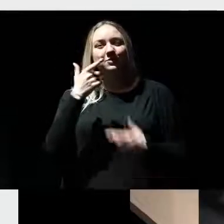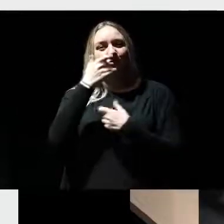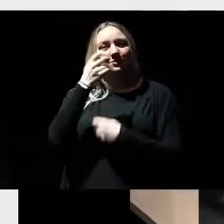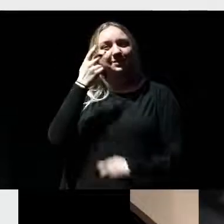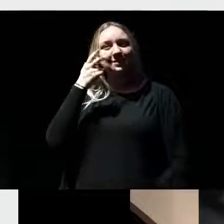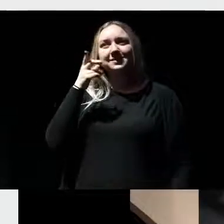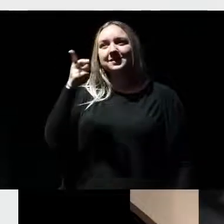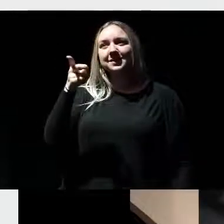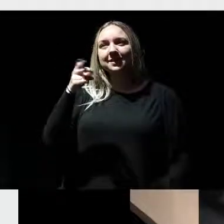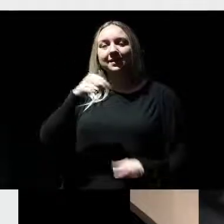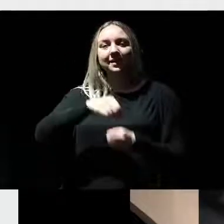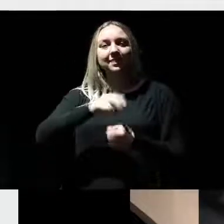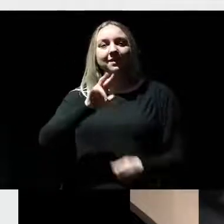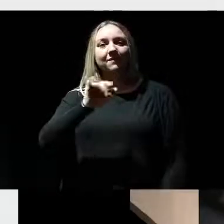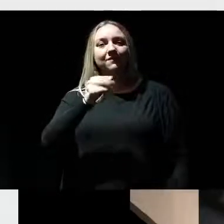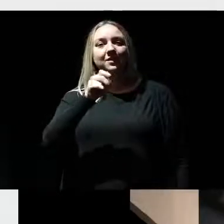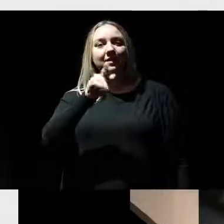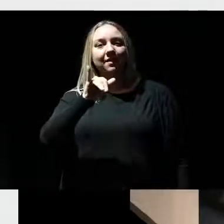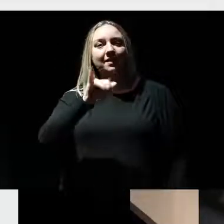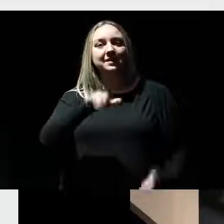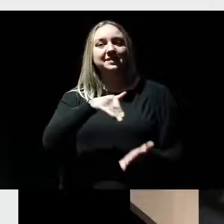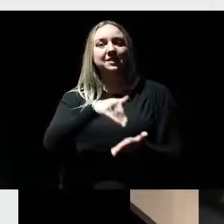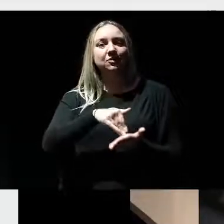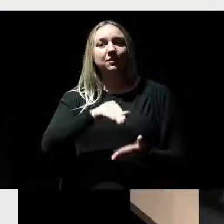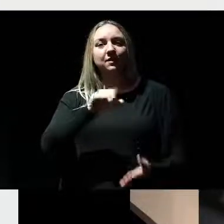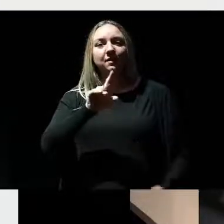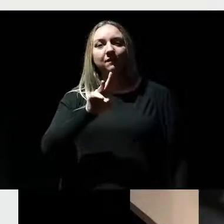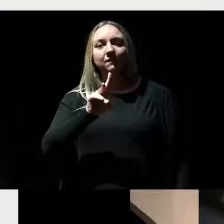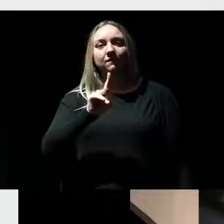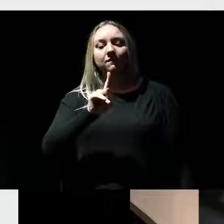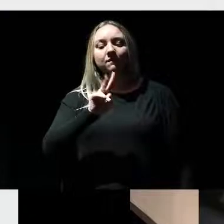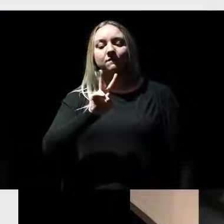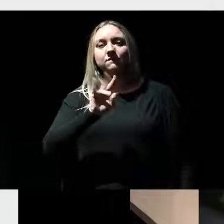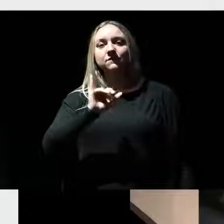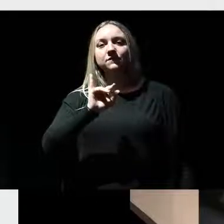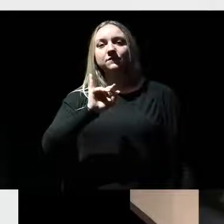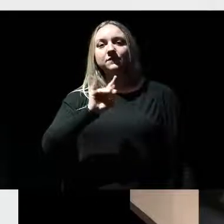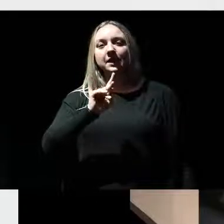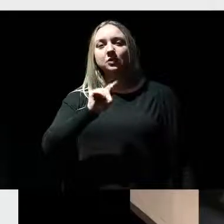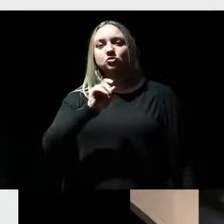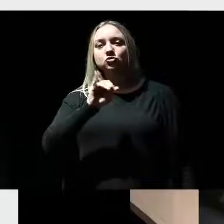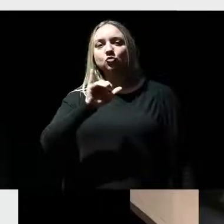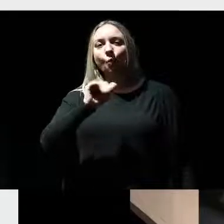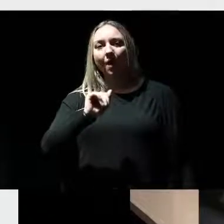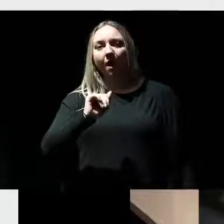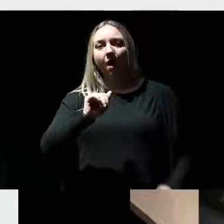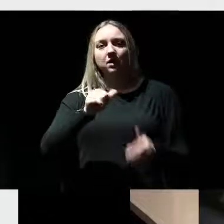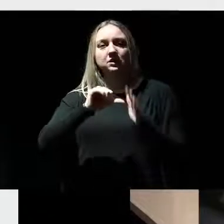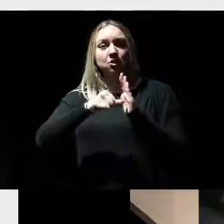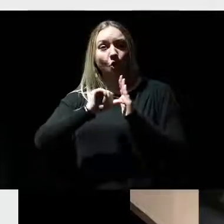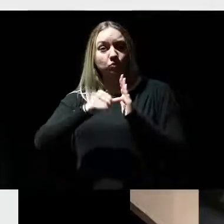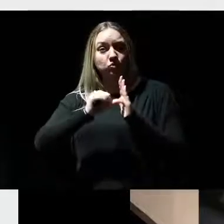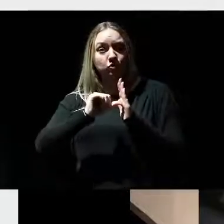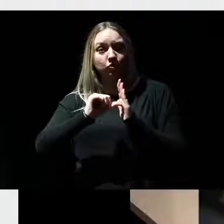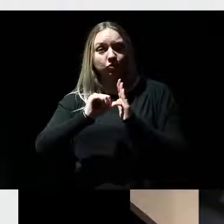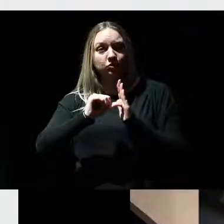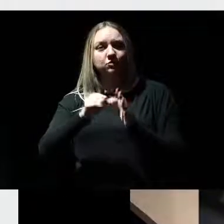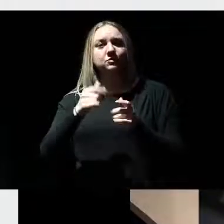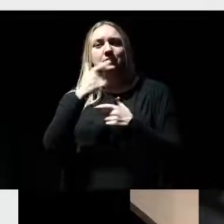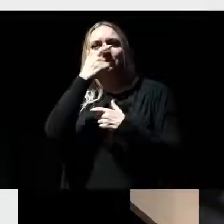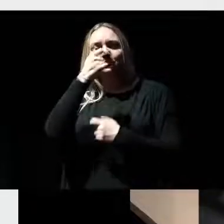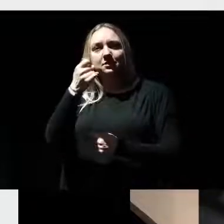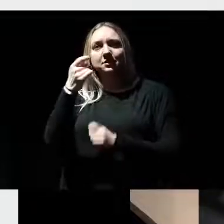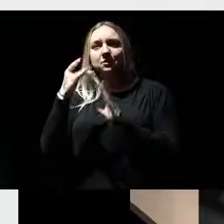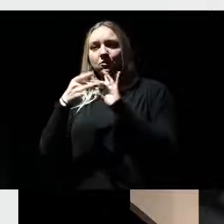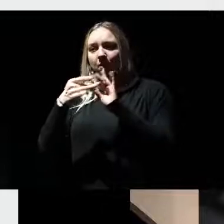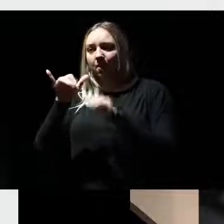Bertoia sculptures, that how related for me this idea is to those early sculptures, which